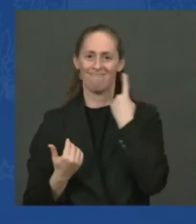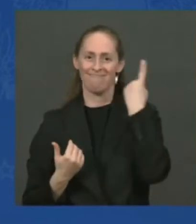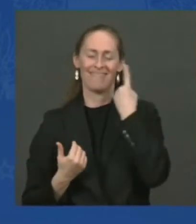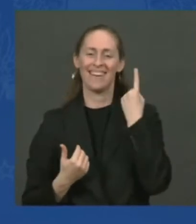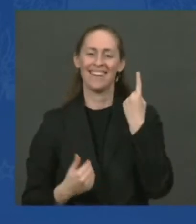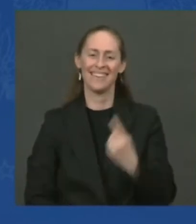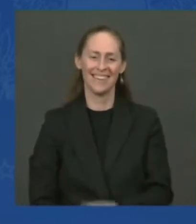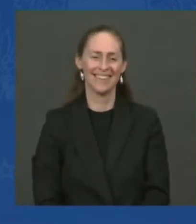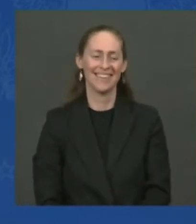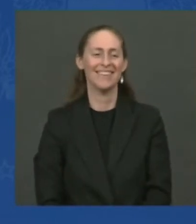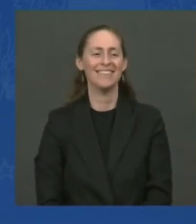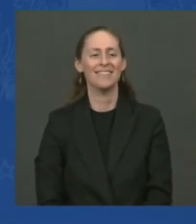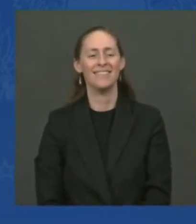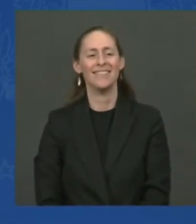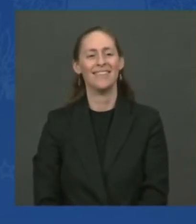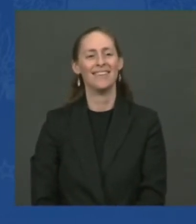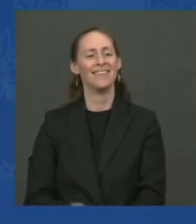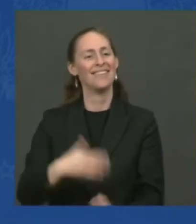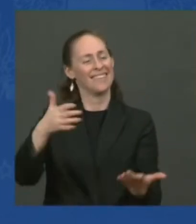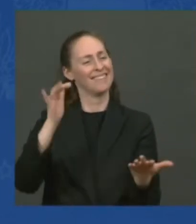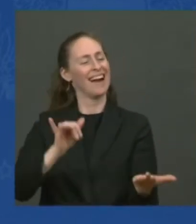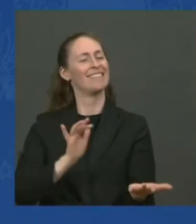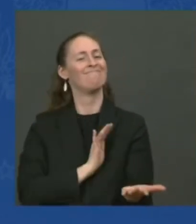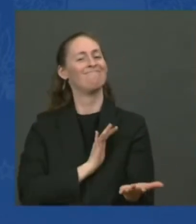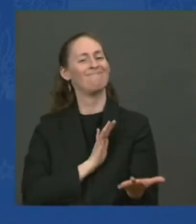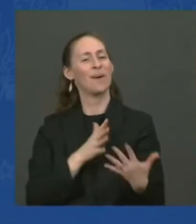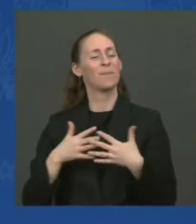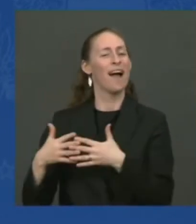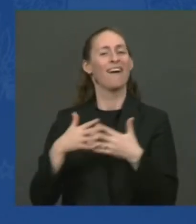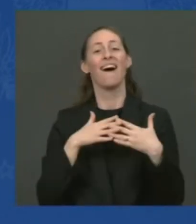But that's what's great about America. Thank you.